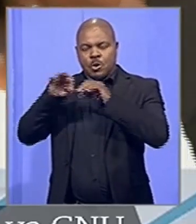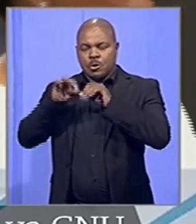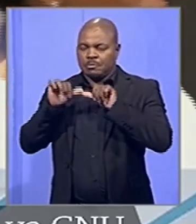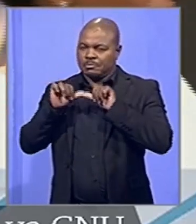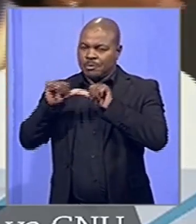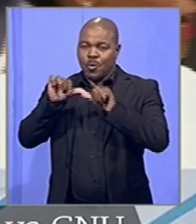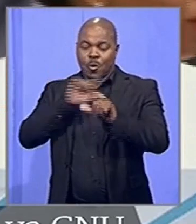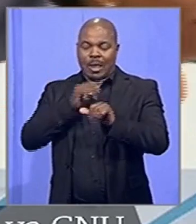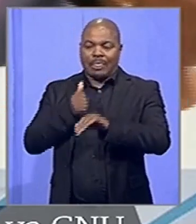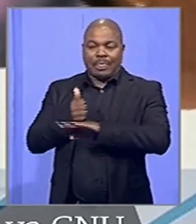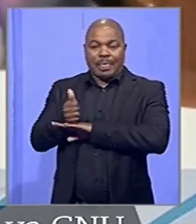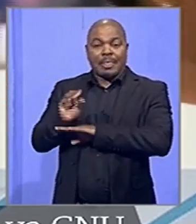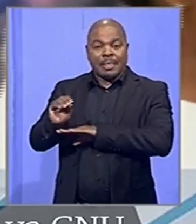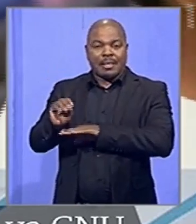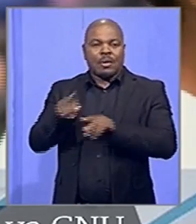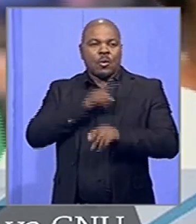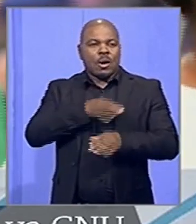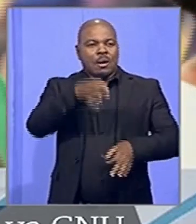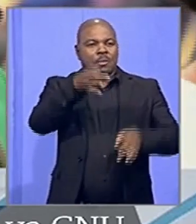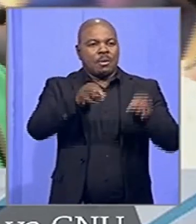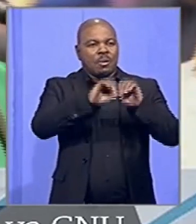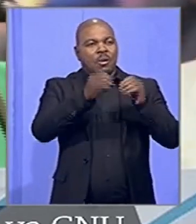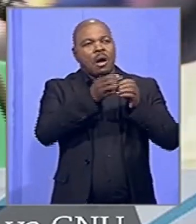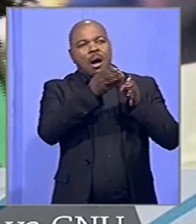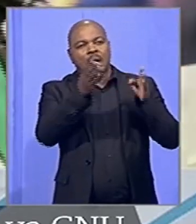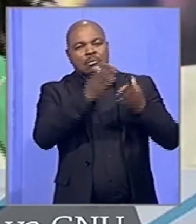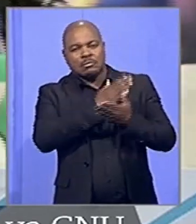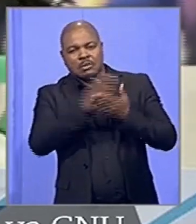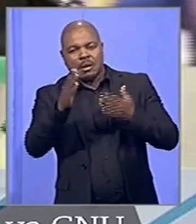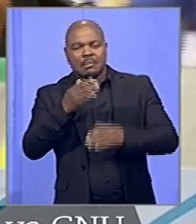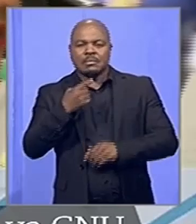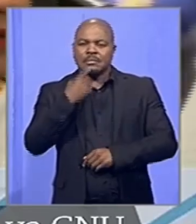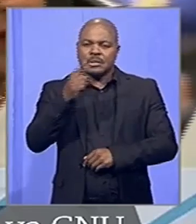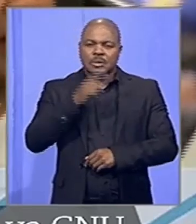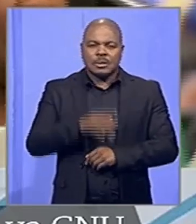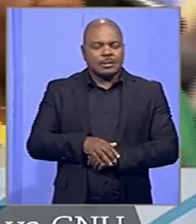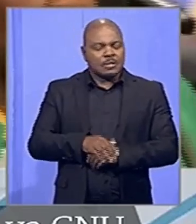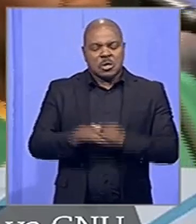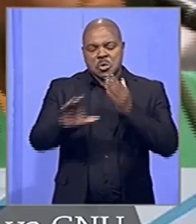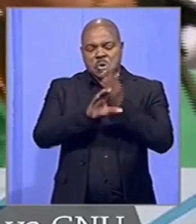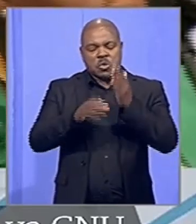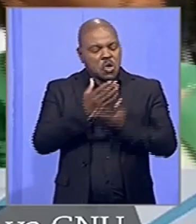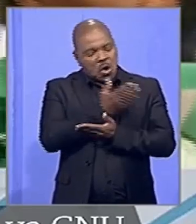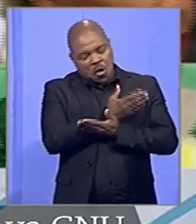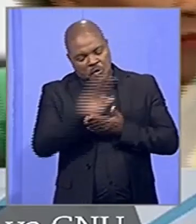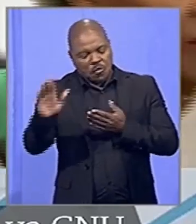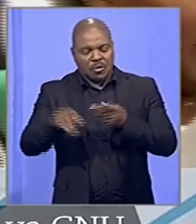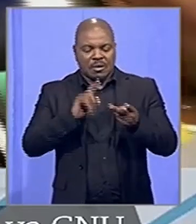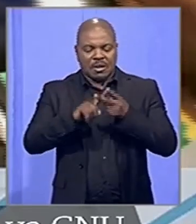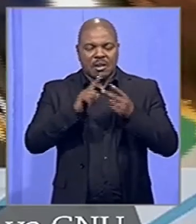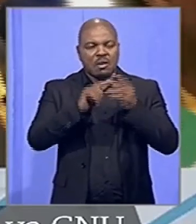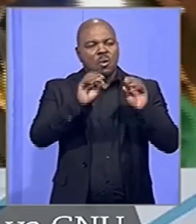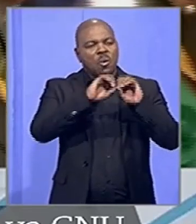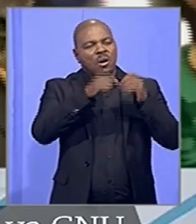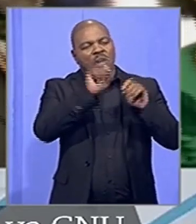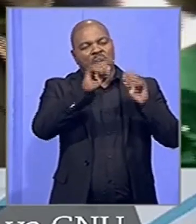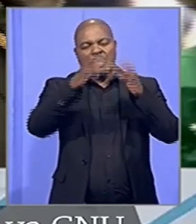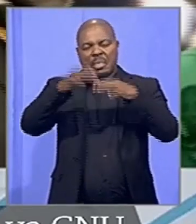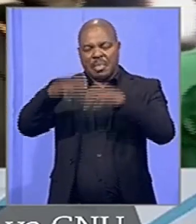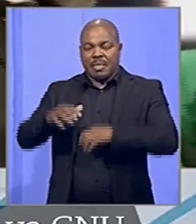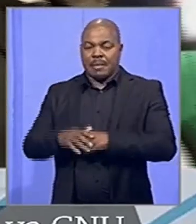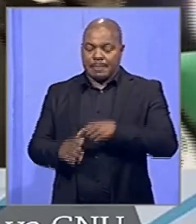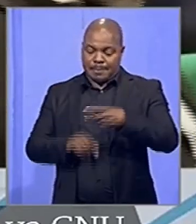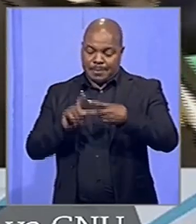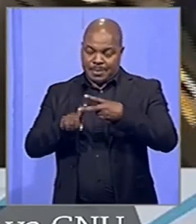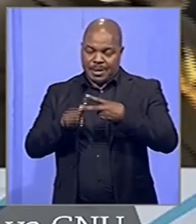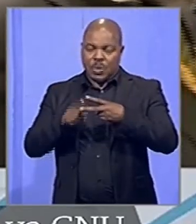at the moment. There are political organizations and other formations that are saying ditch the constitution and destroy institutions. That's number one. Number two,